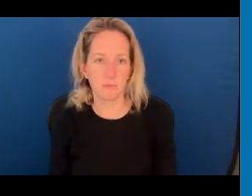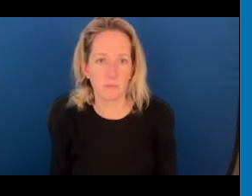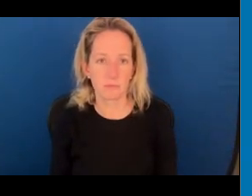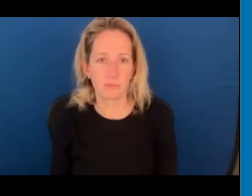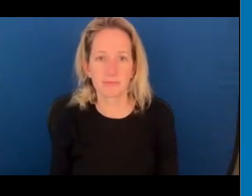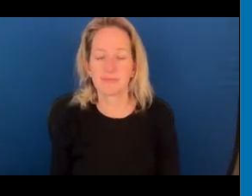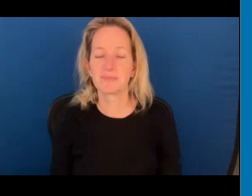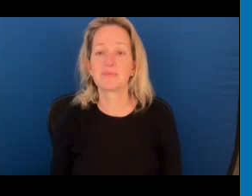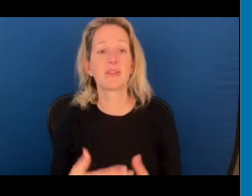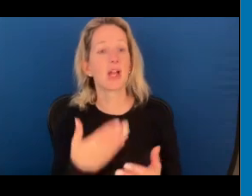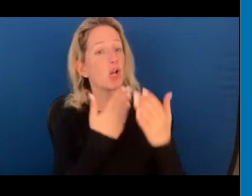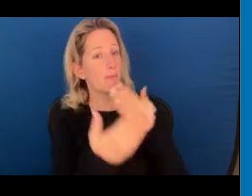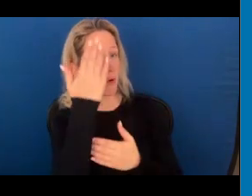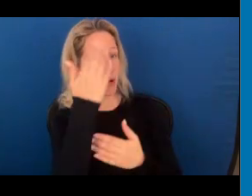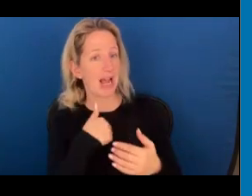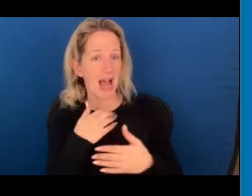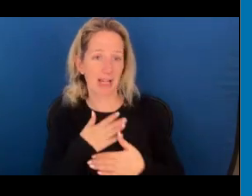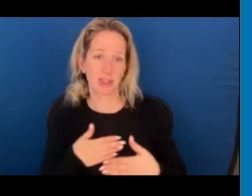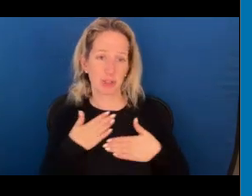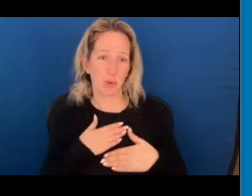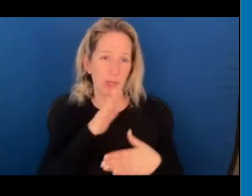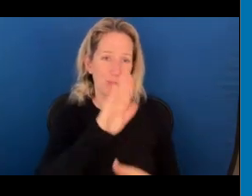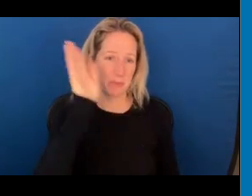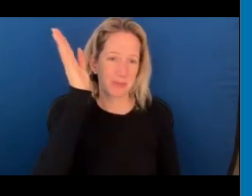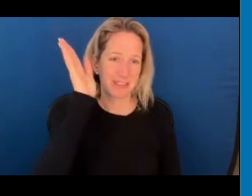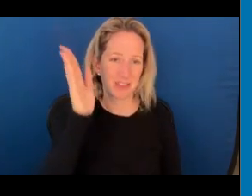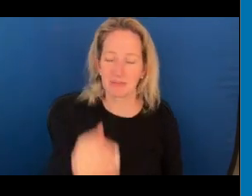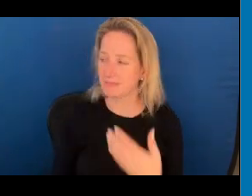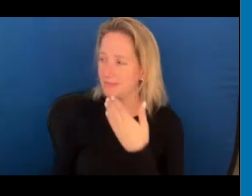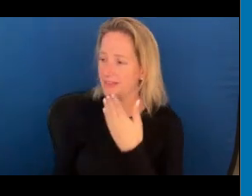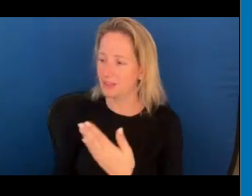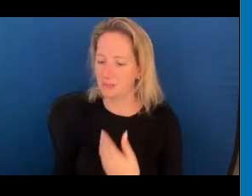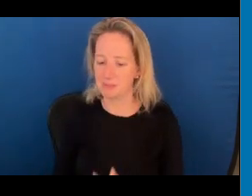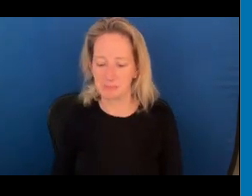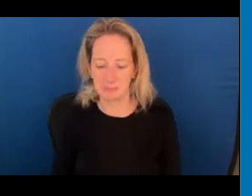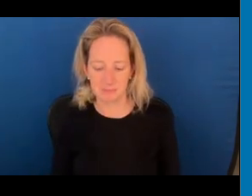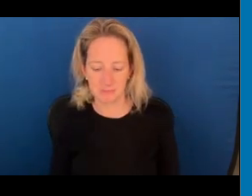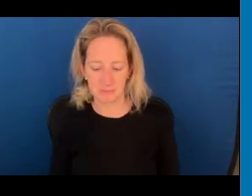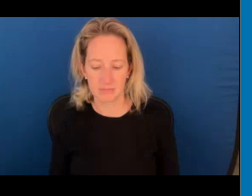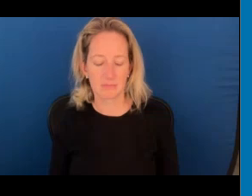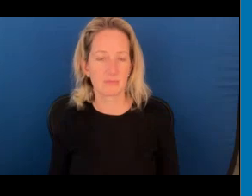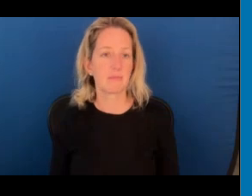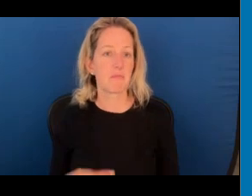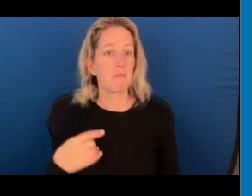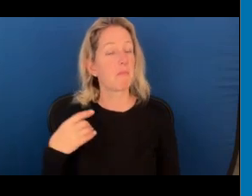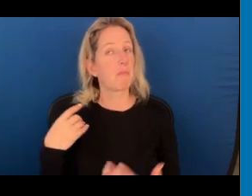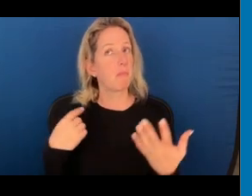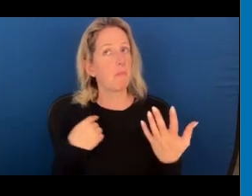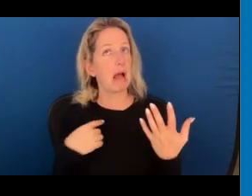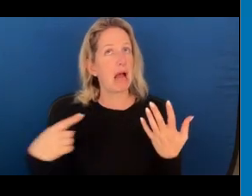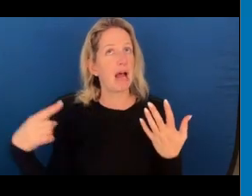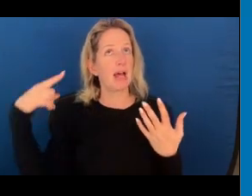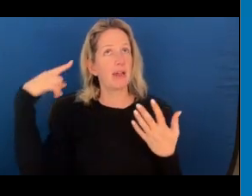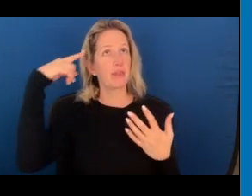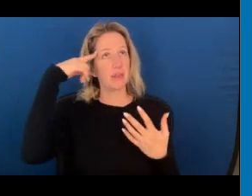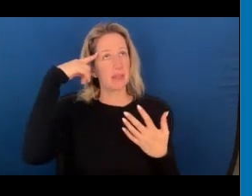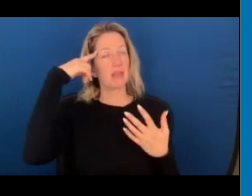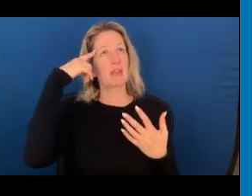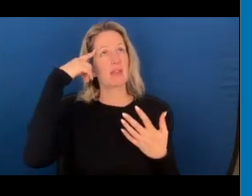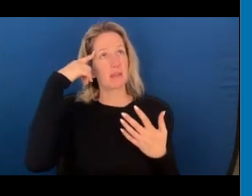Good morning. I enjoyed your presentation. Thank you. I think the idea of selling